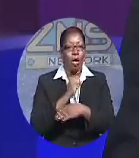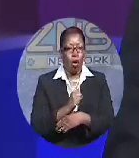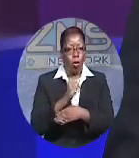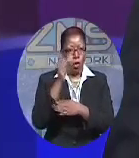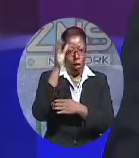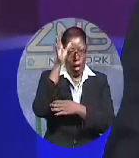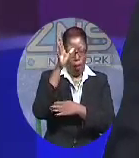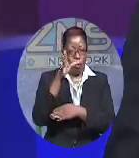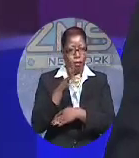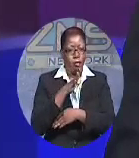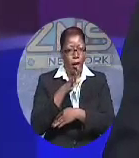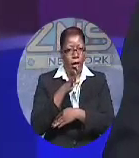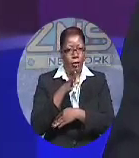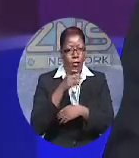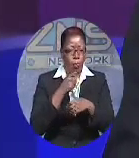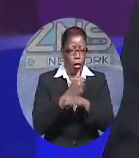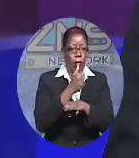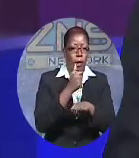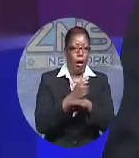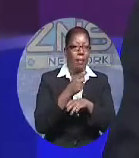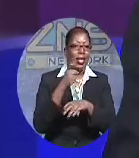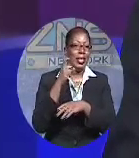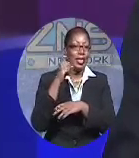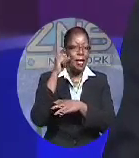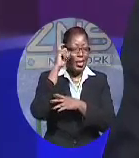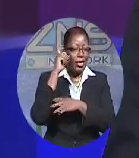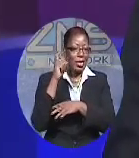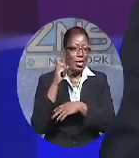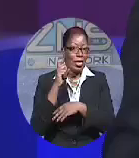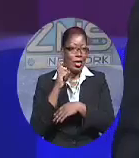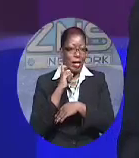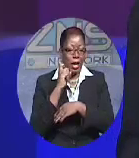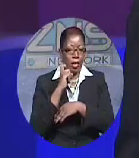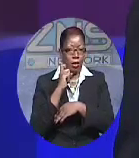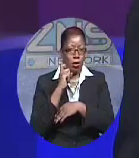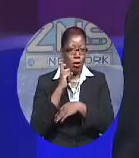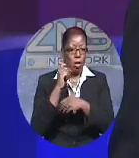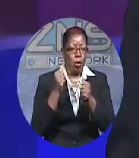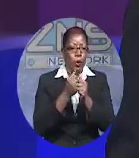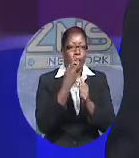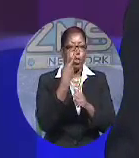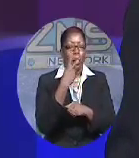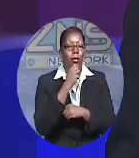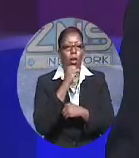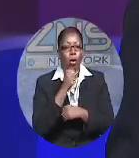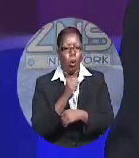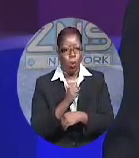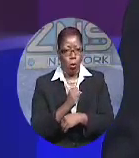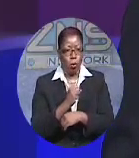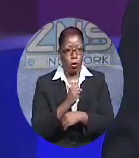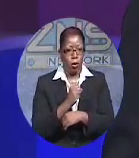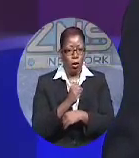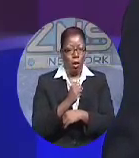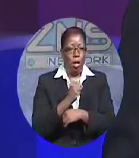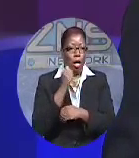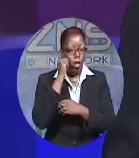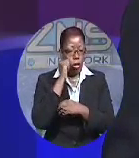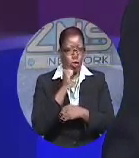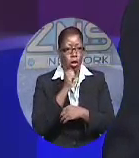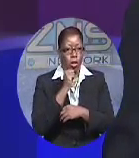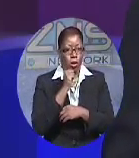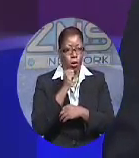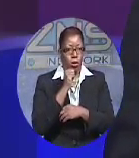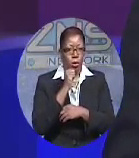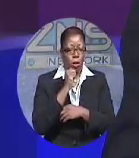accused of having sex with a 12-year-old girl while she was attending vacation Bible school at a local church 5 years ago. He's pleaded